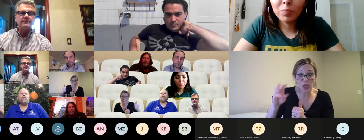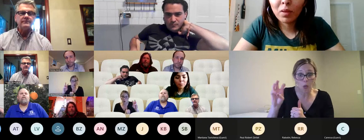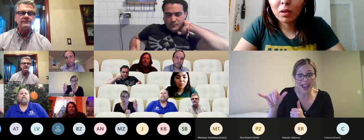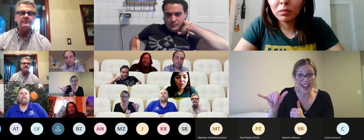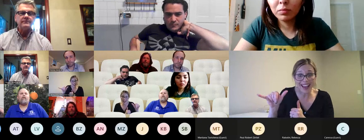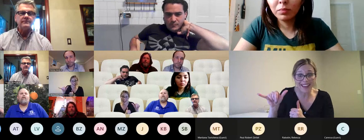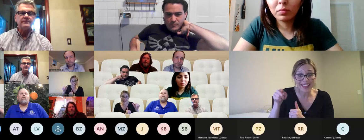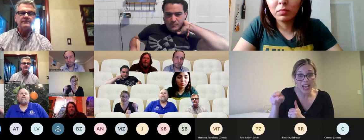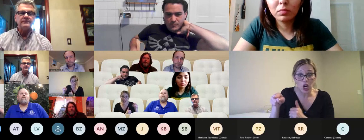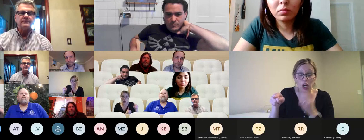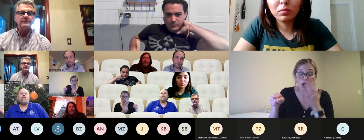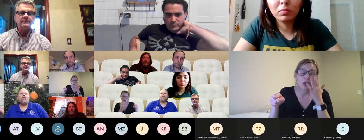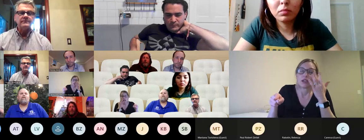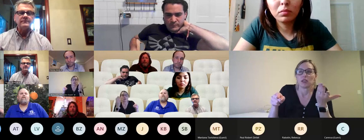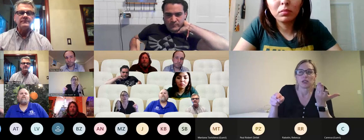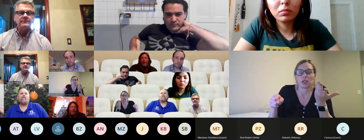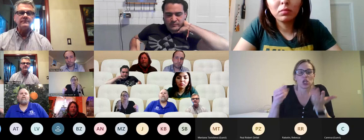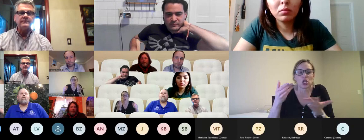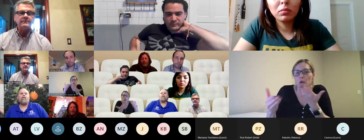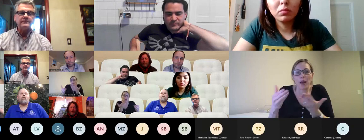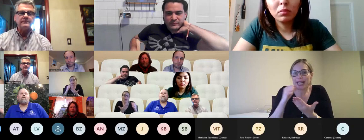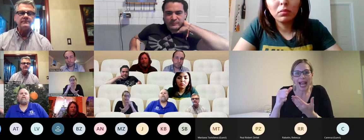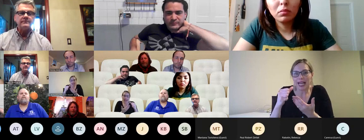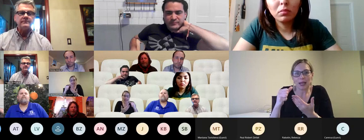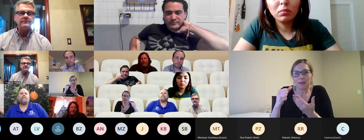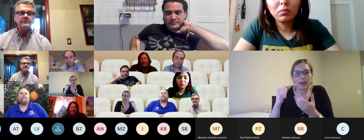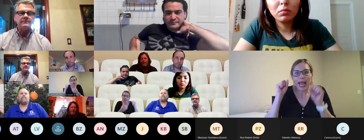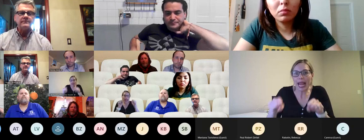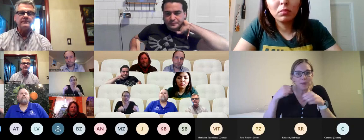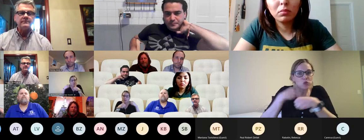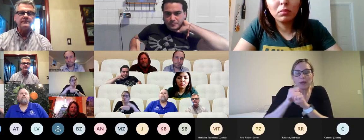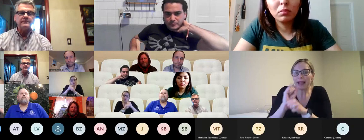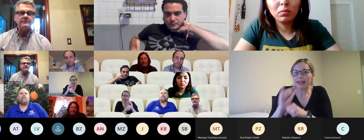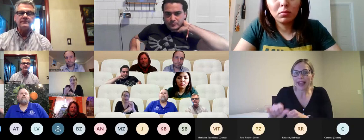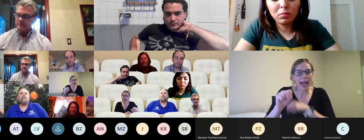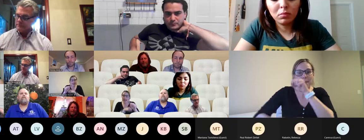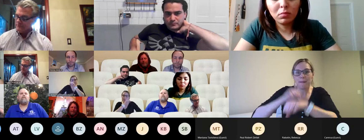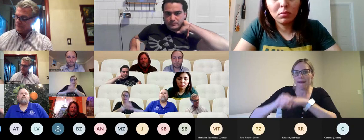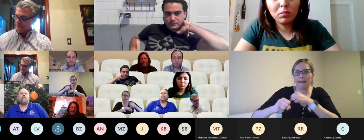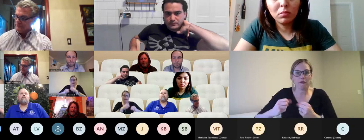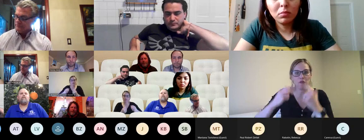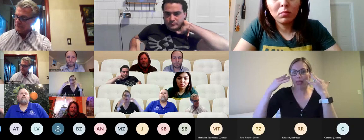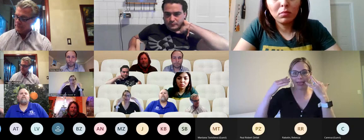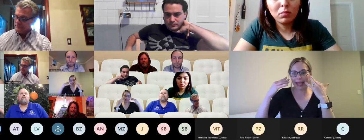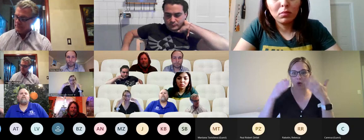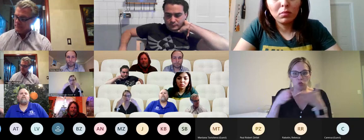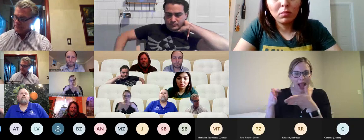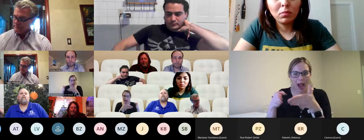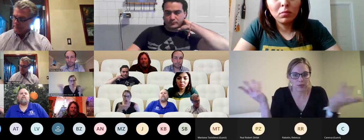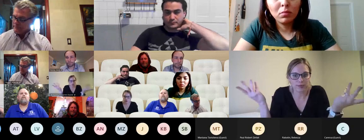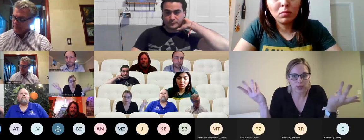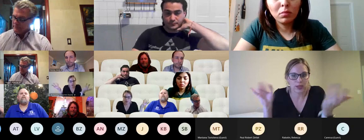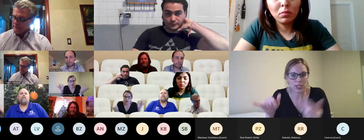to make that a really bike friendly route. So that's my take on it.